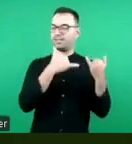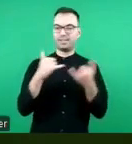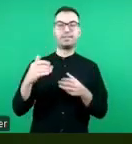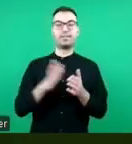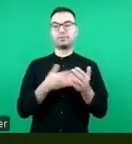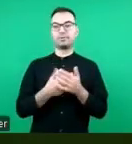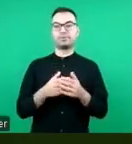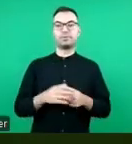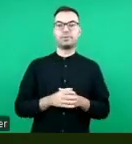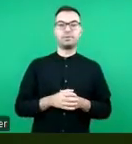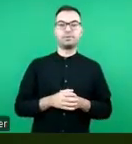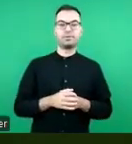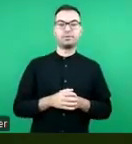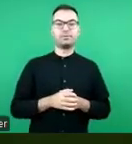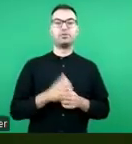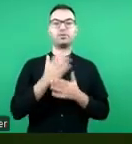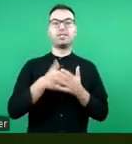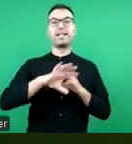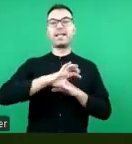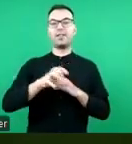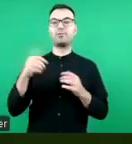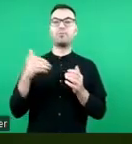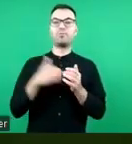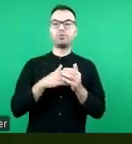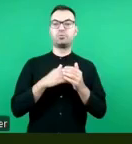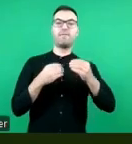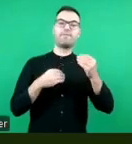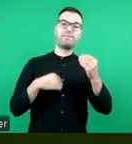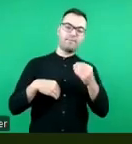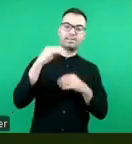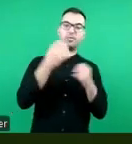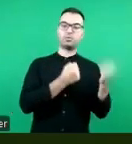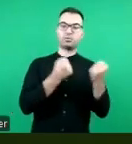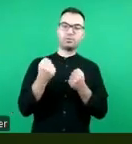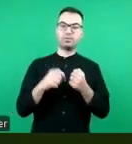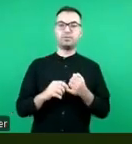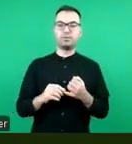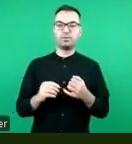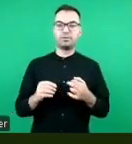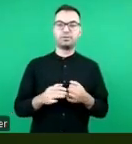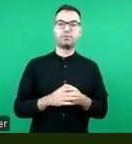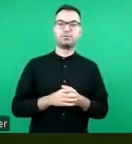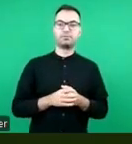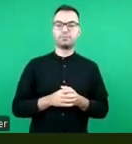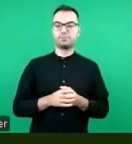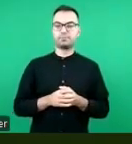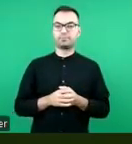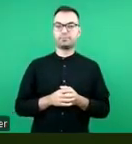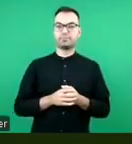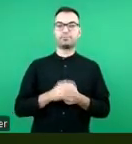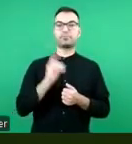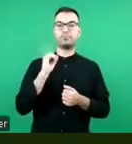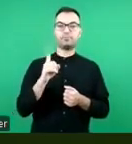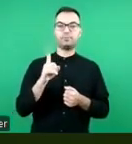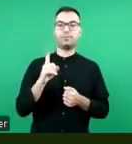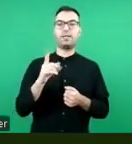for saproxylic species, you would need to preserve higher values. But with this at hand, you can have a evidence-based